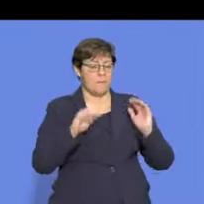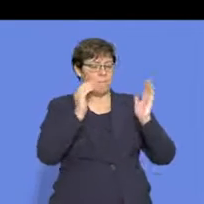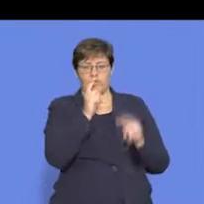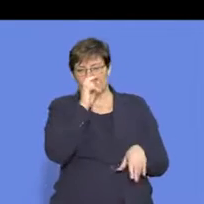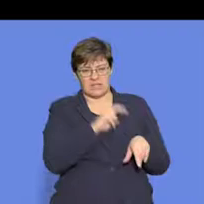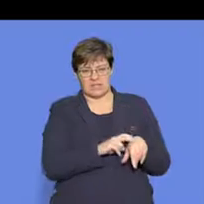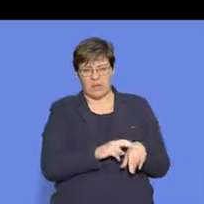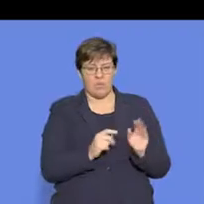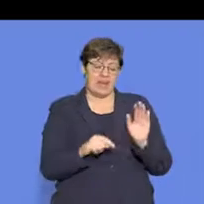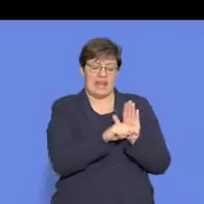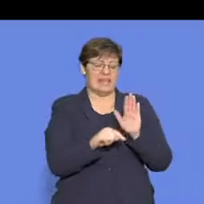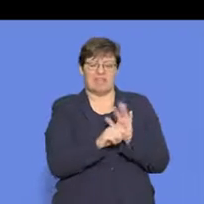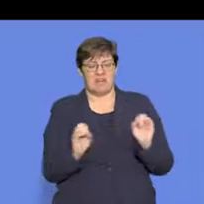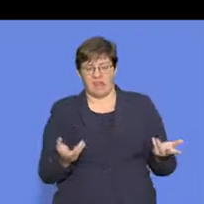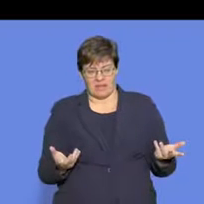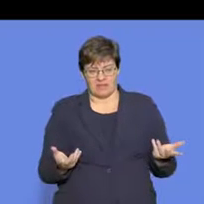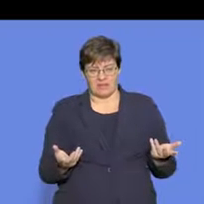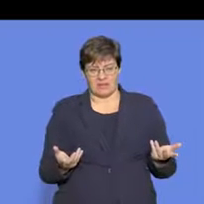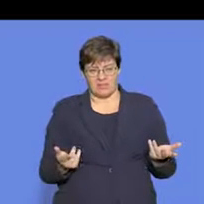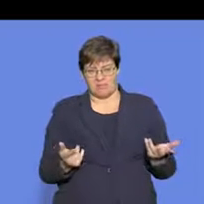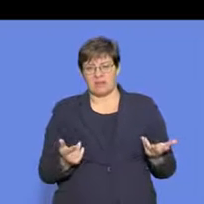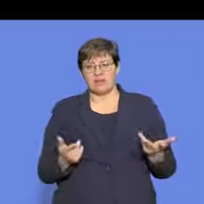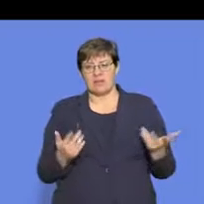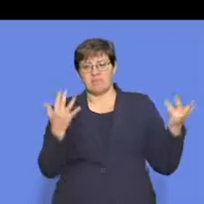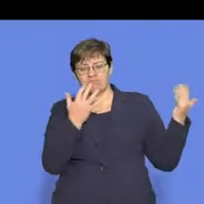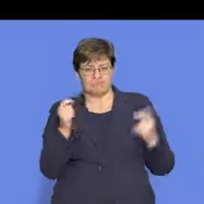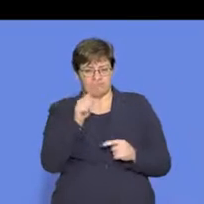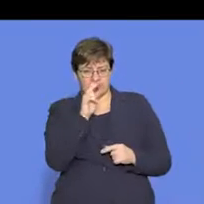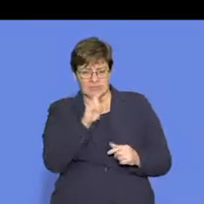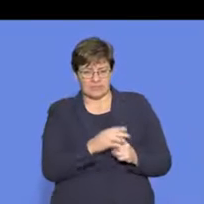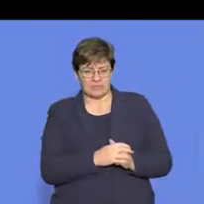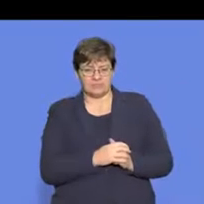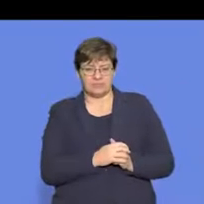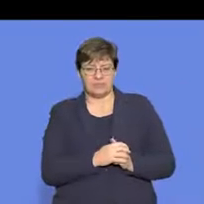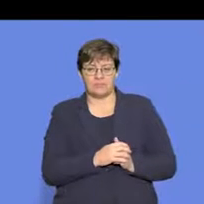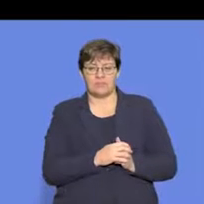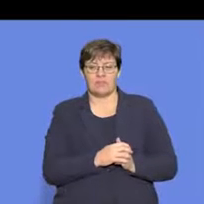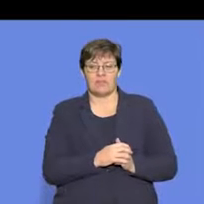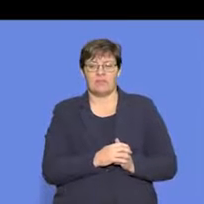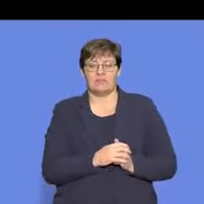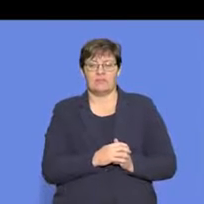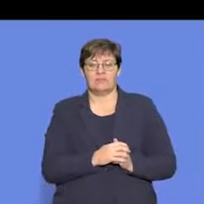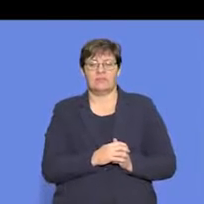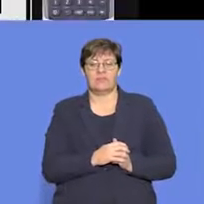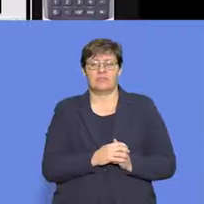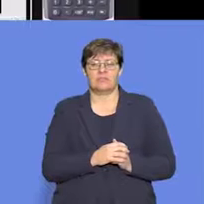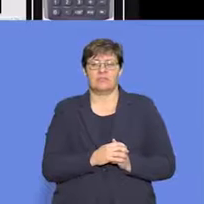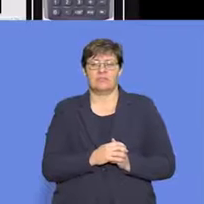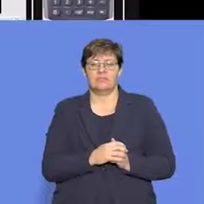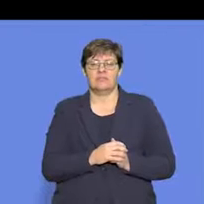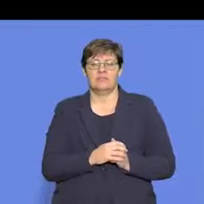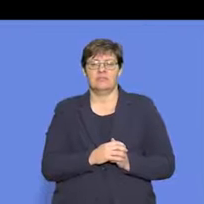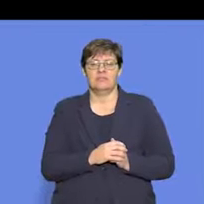0.54. Now, we didn't have to have brackets because there was no negative there, but let's get the calculator out